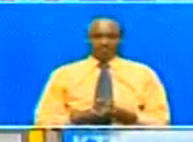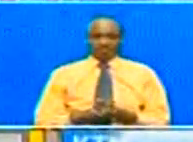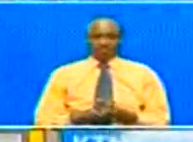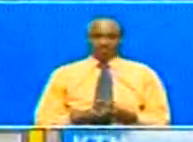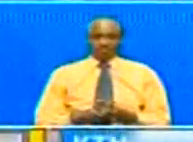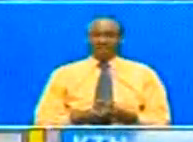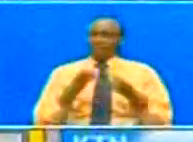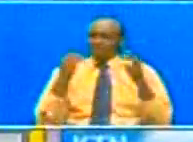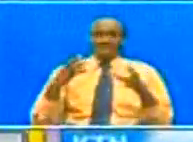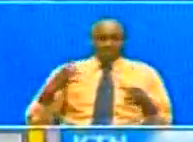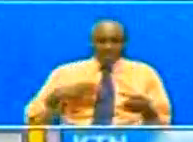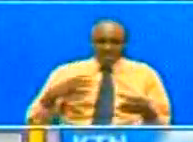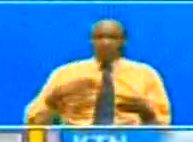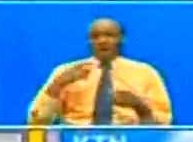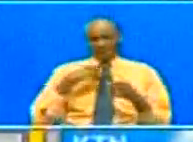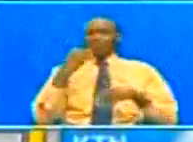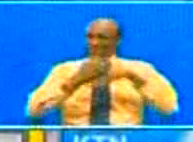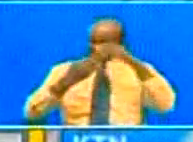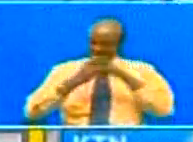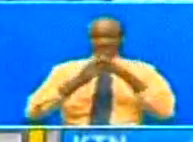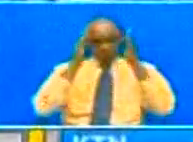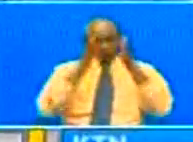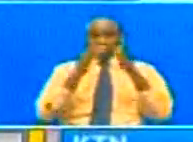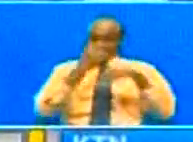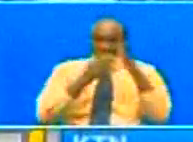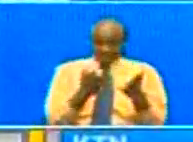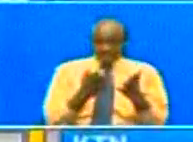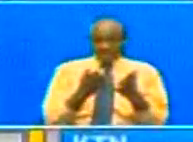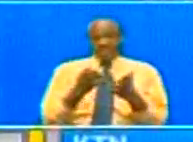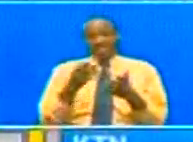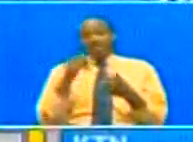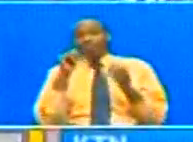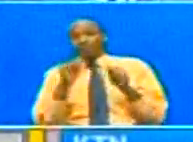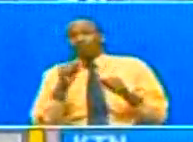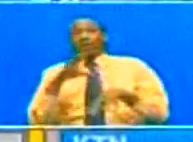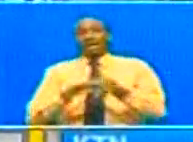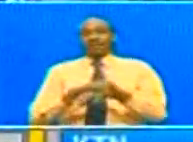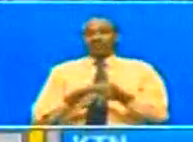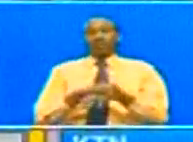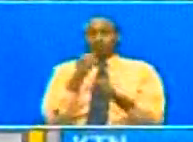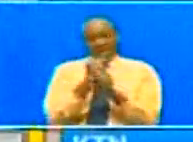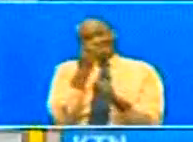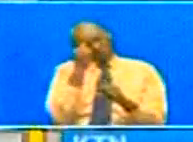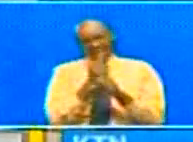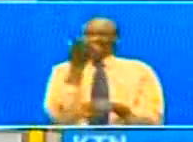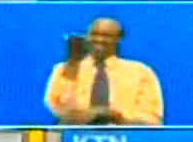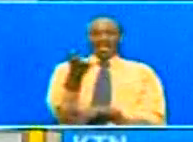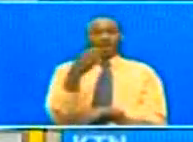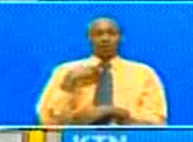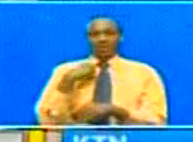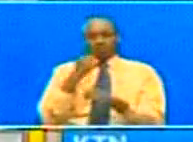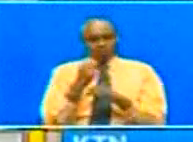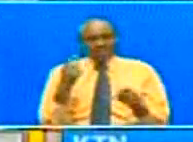Most people are investing in real estate, you know? So you can't say that you can't get work. Work is there. We've